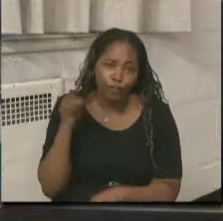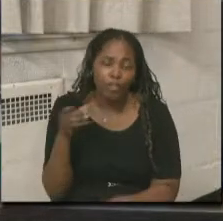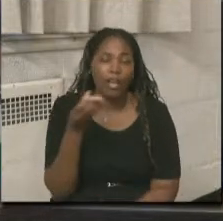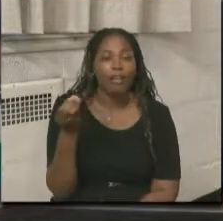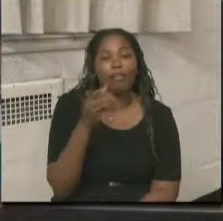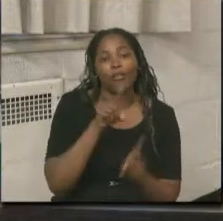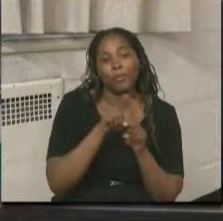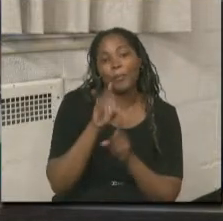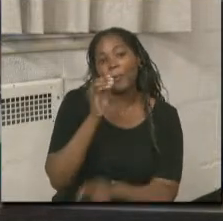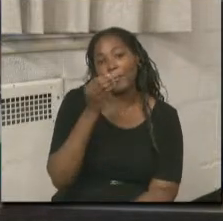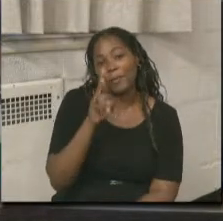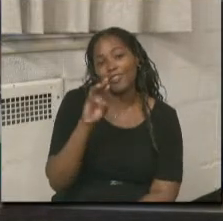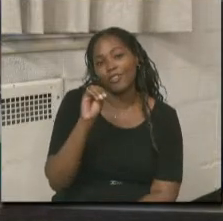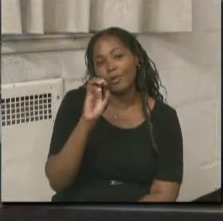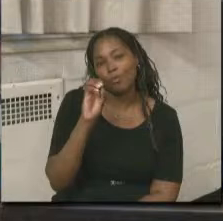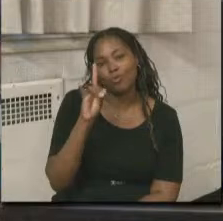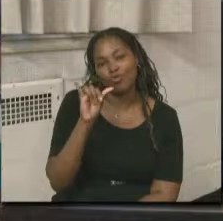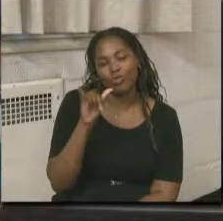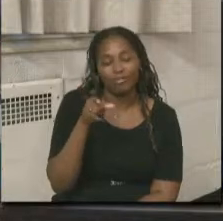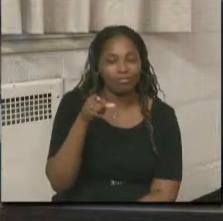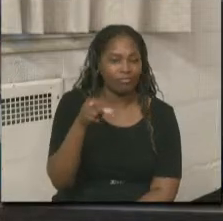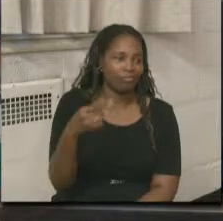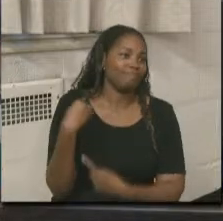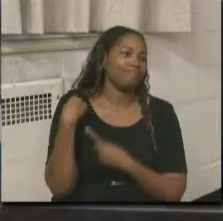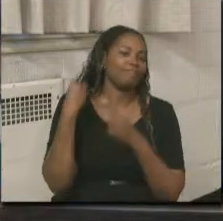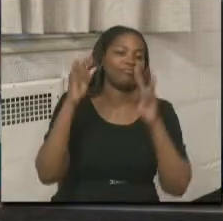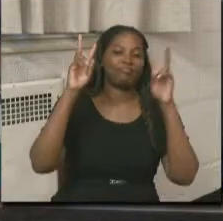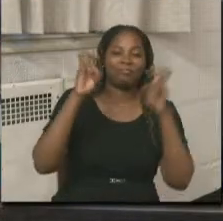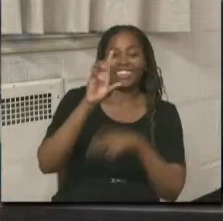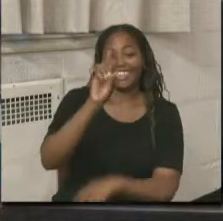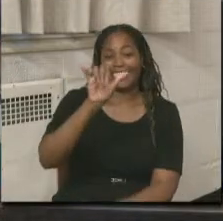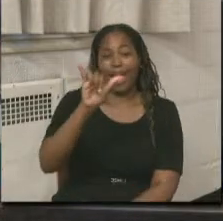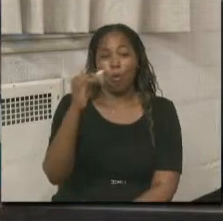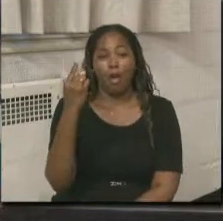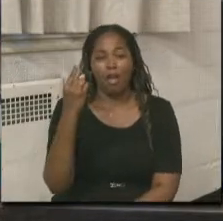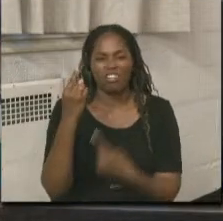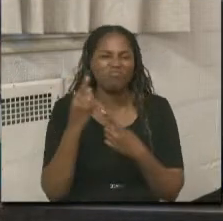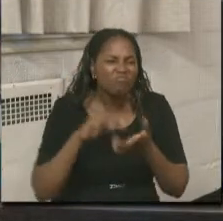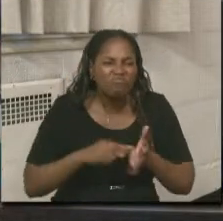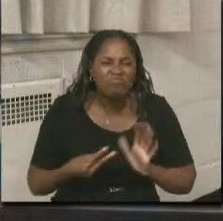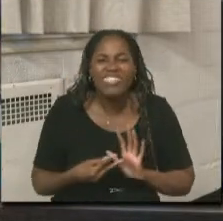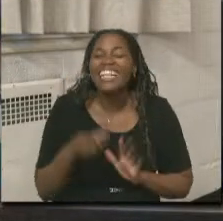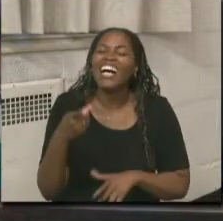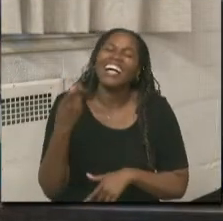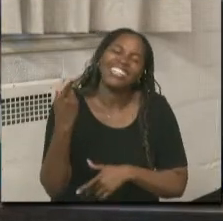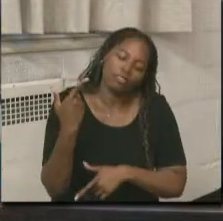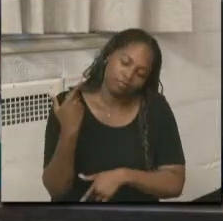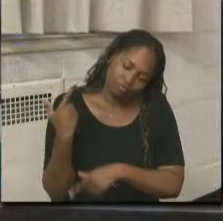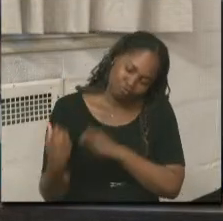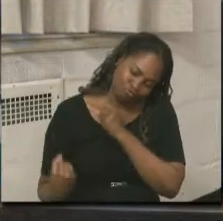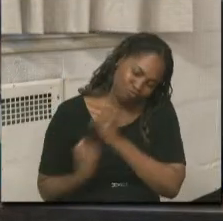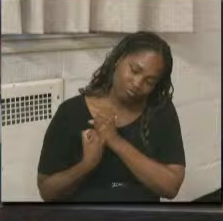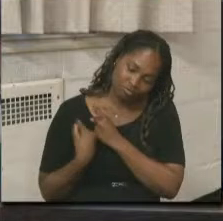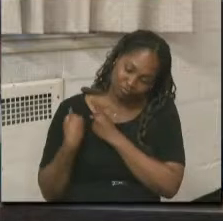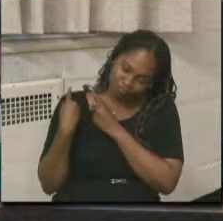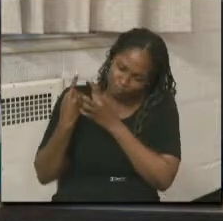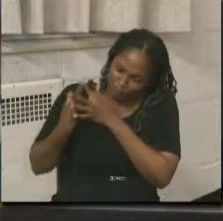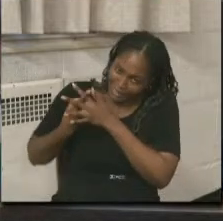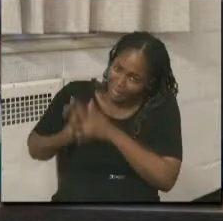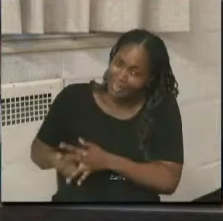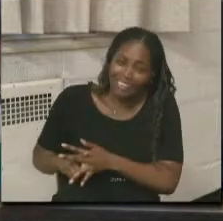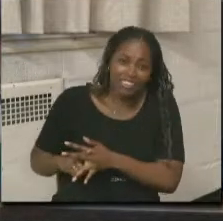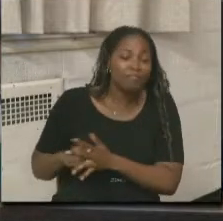Moody, he's a day one for me. If you don't know what that means, it's basically someone that's been there from the beginning. And I worked with Mr. Moody since I